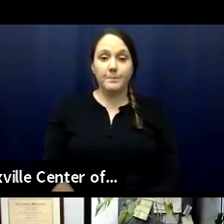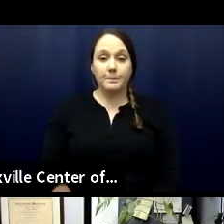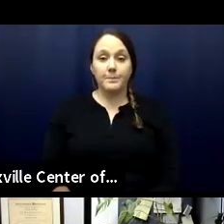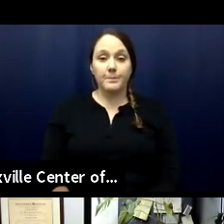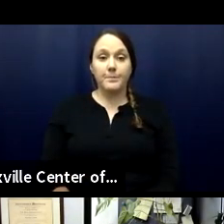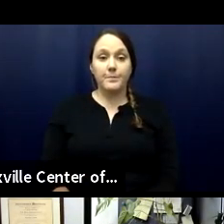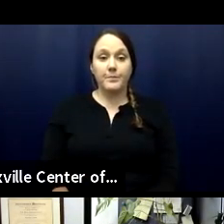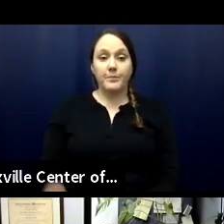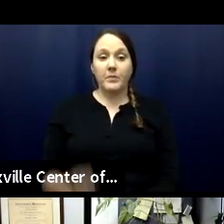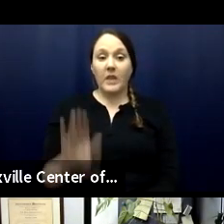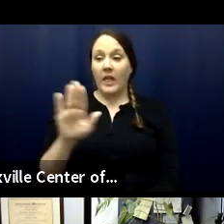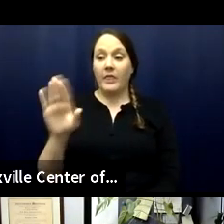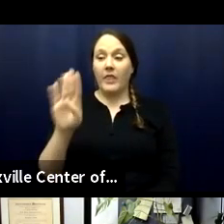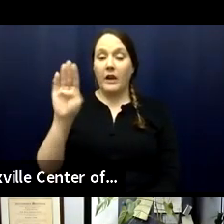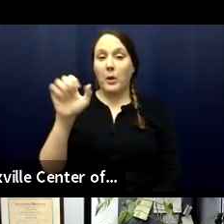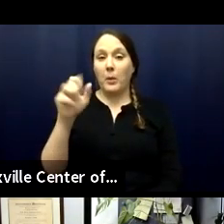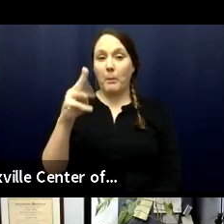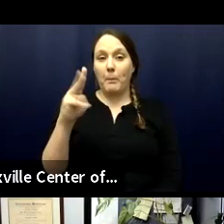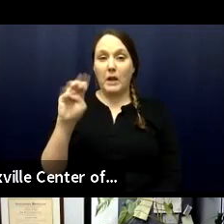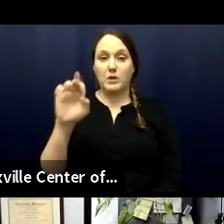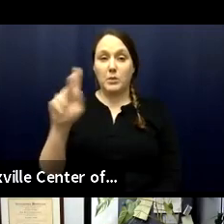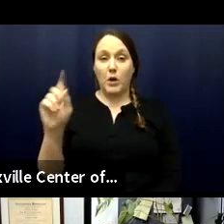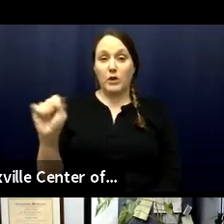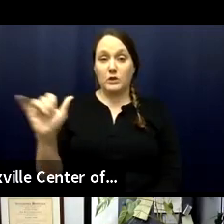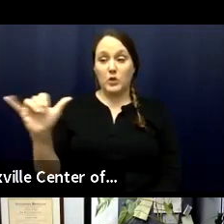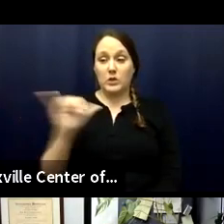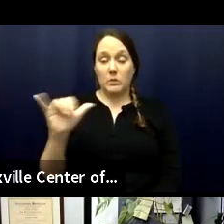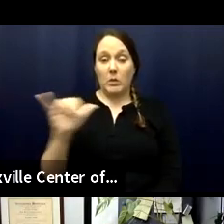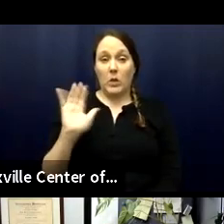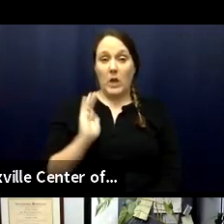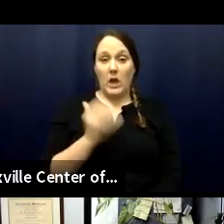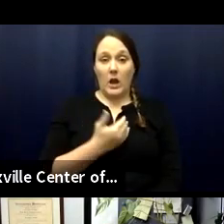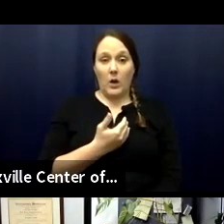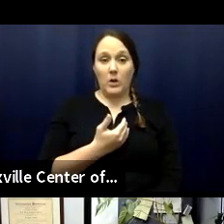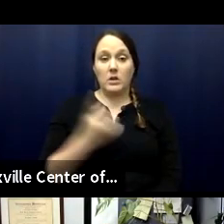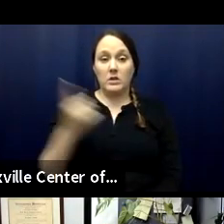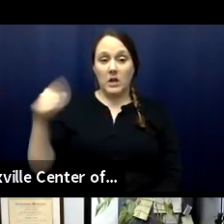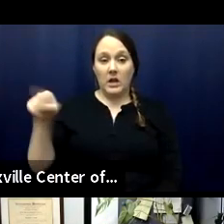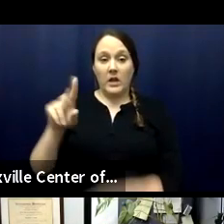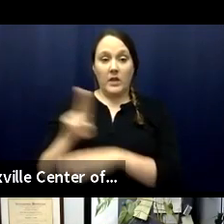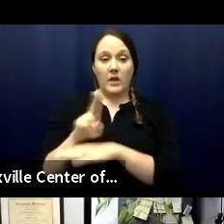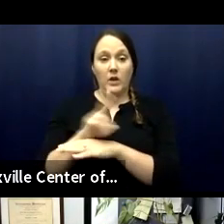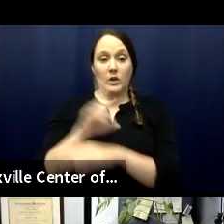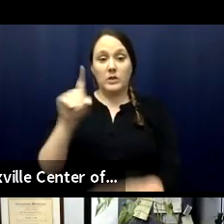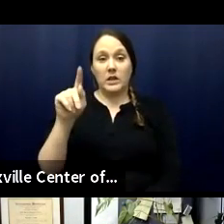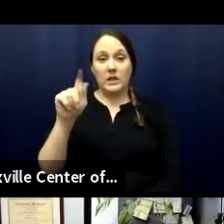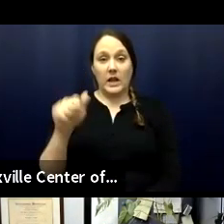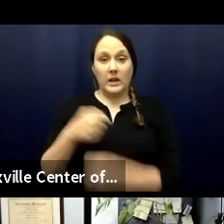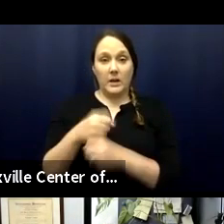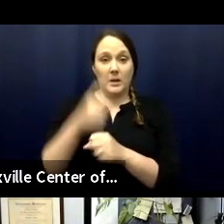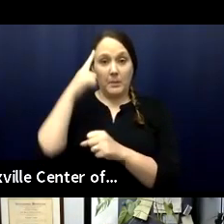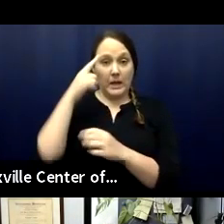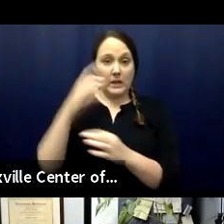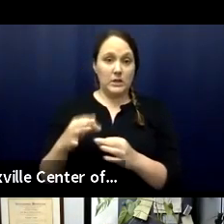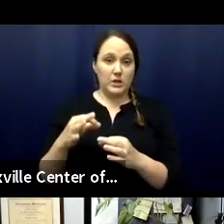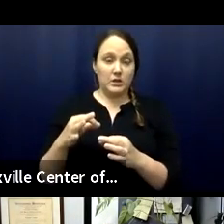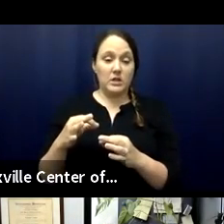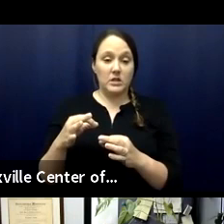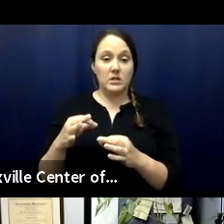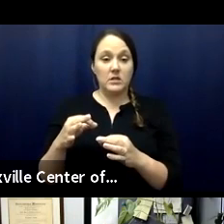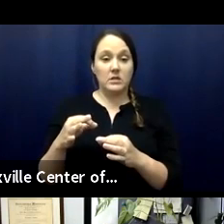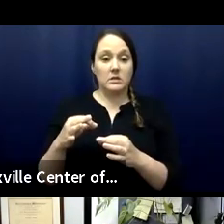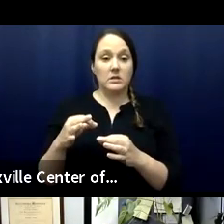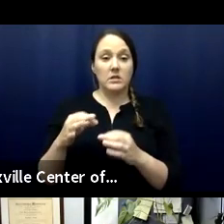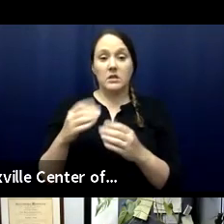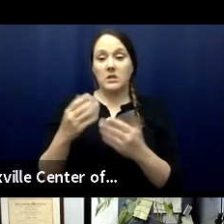Their benchmarks are similar to ours, and they're using data to make those decisions. They have a pretty